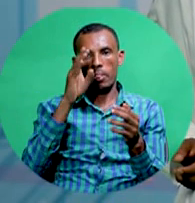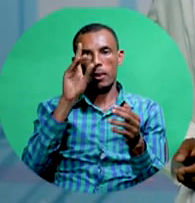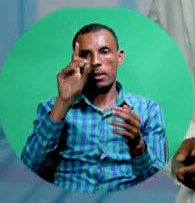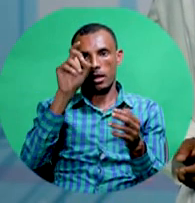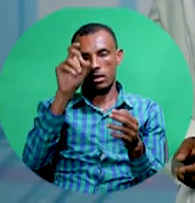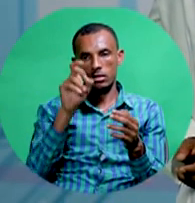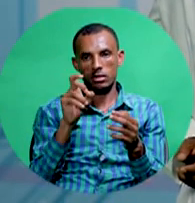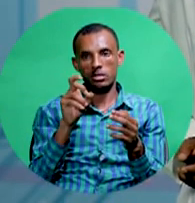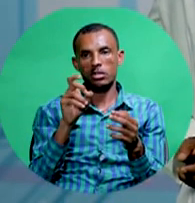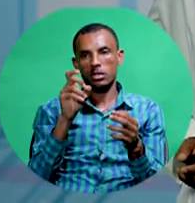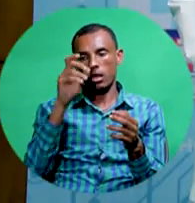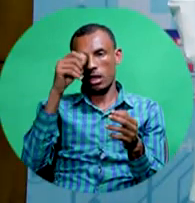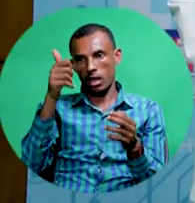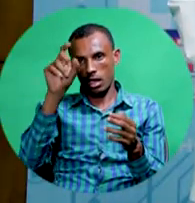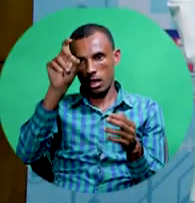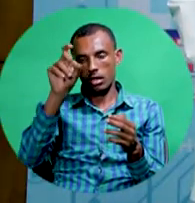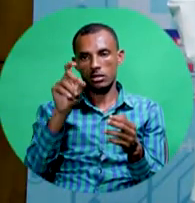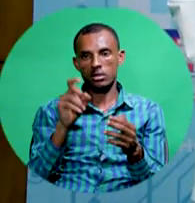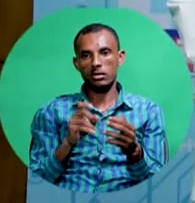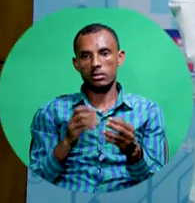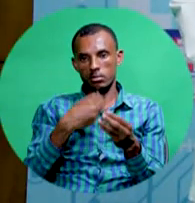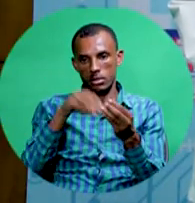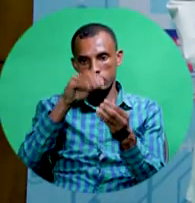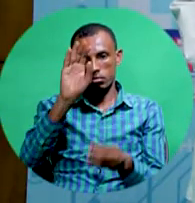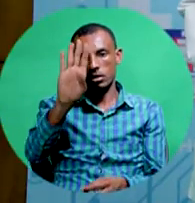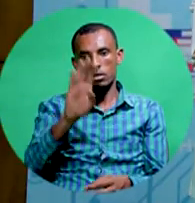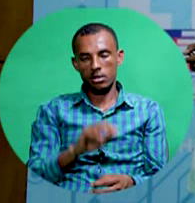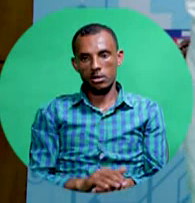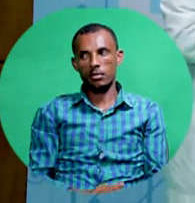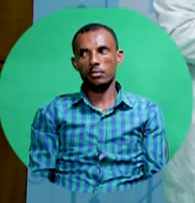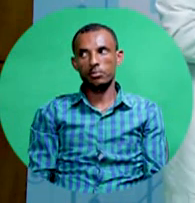of ax plus b